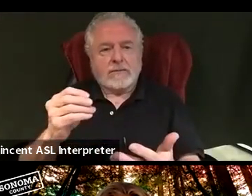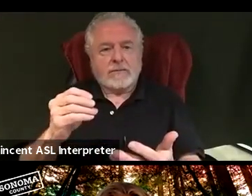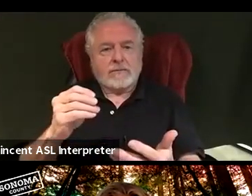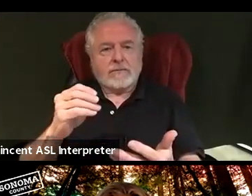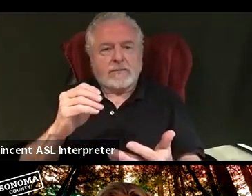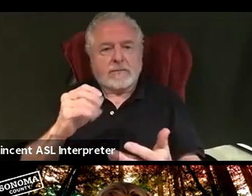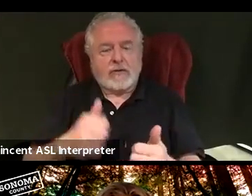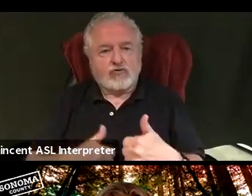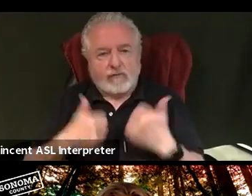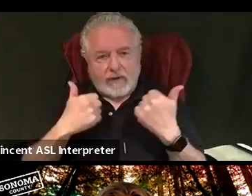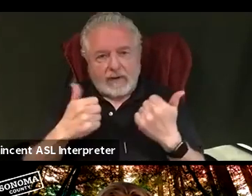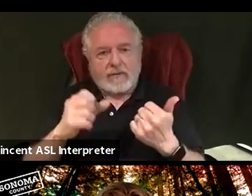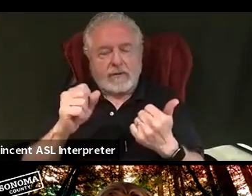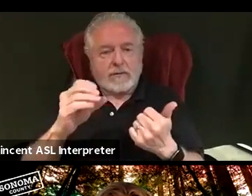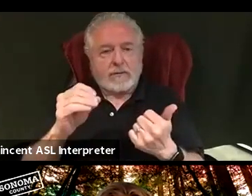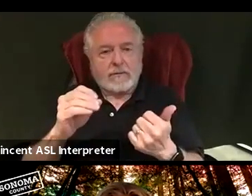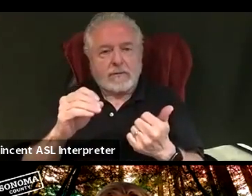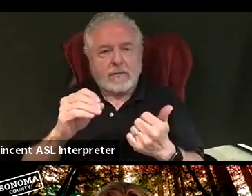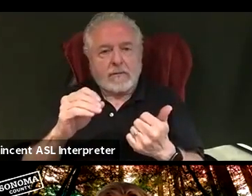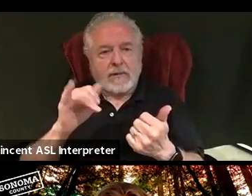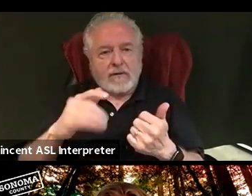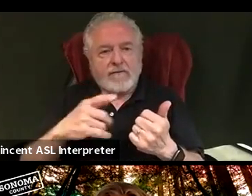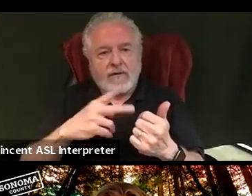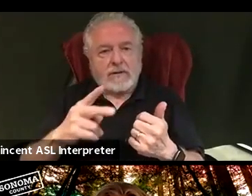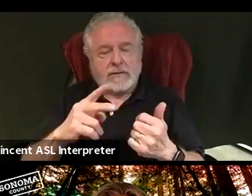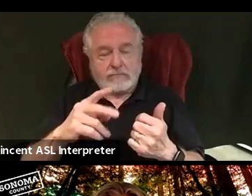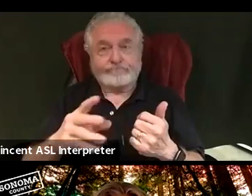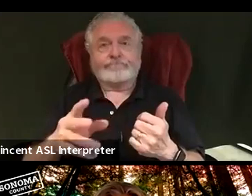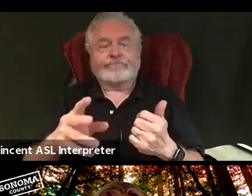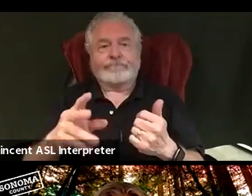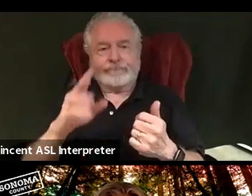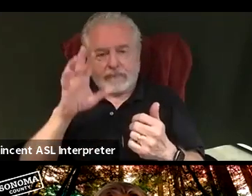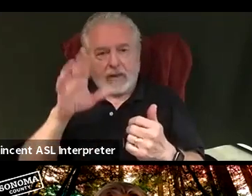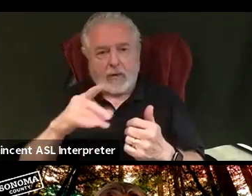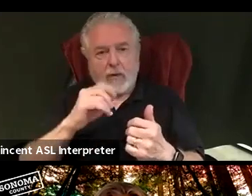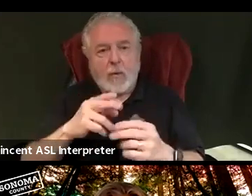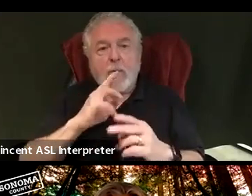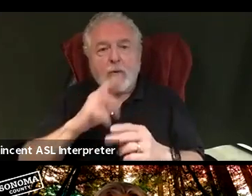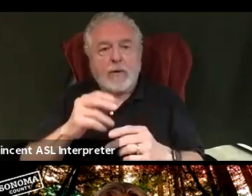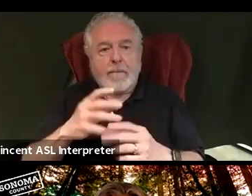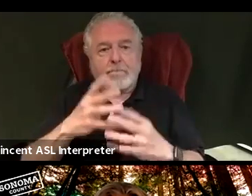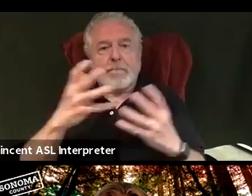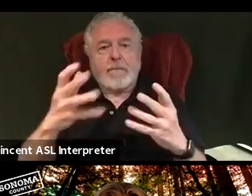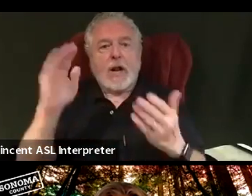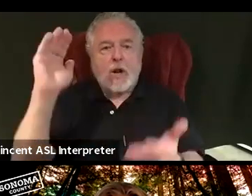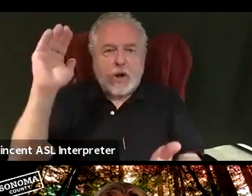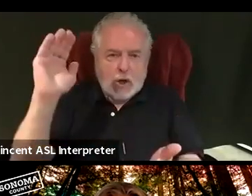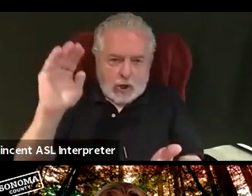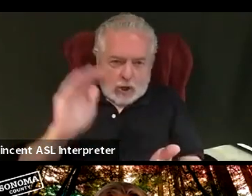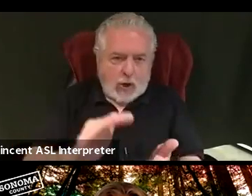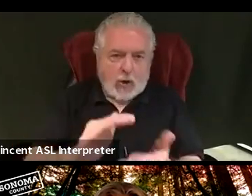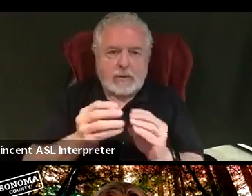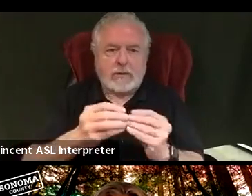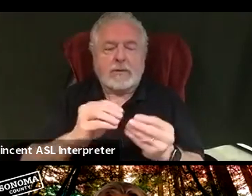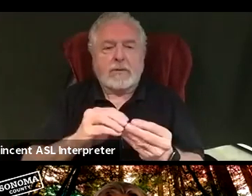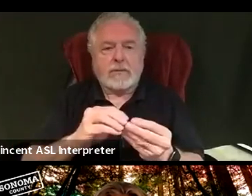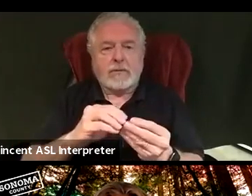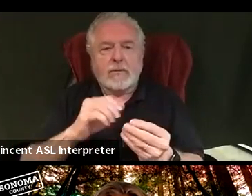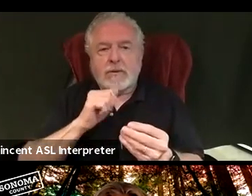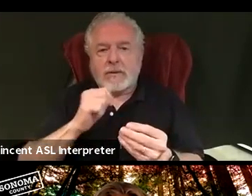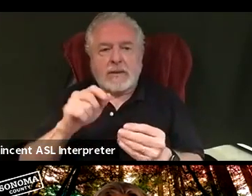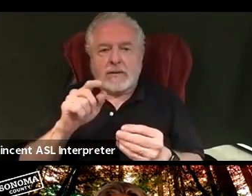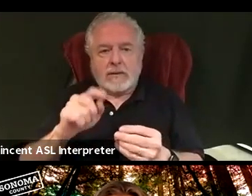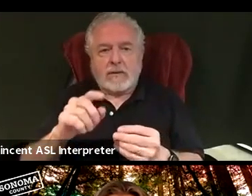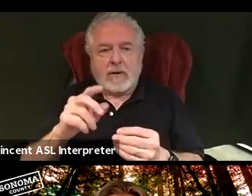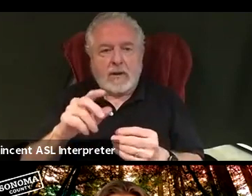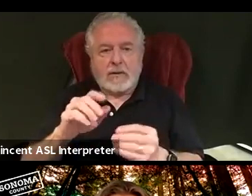and to survive. So it's still very sobering. I'm so glad to report that it's a much lower number. We're not